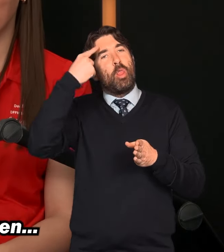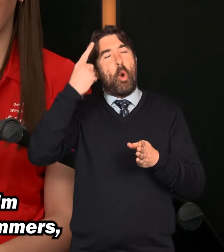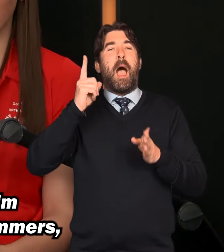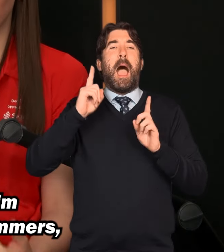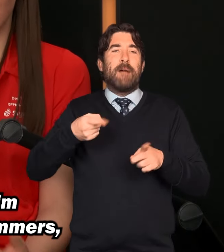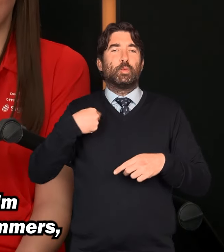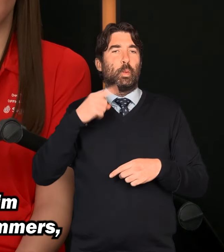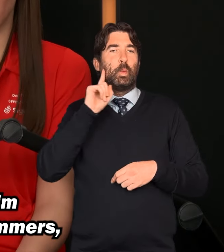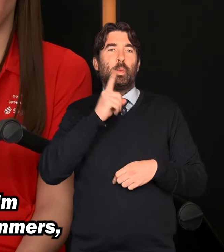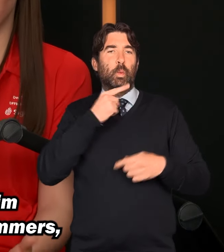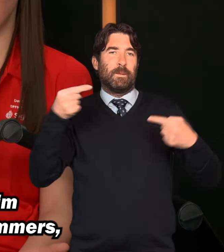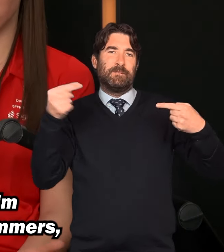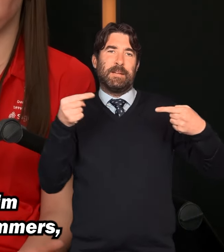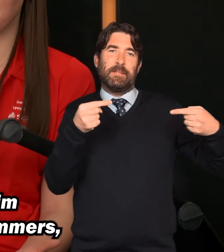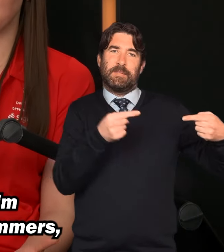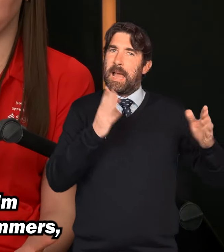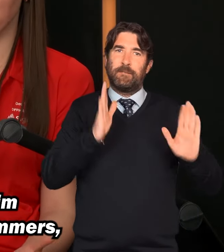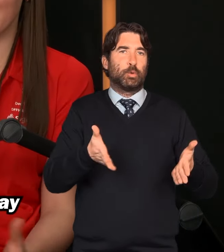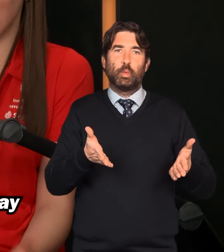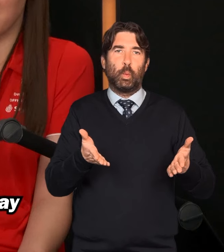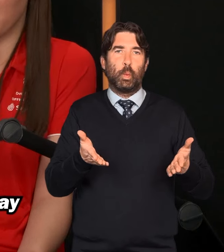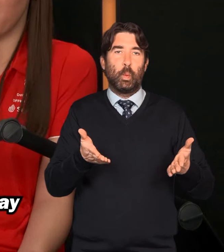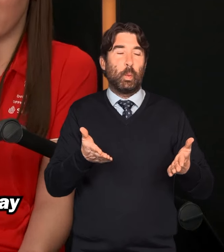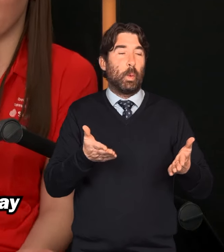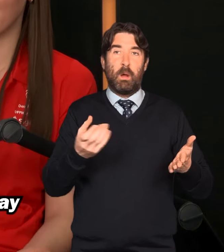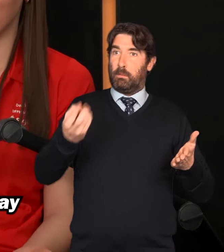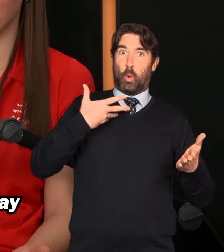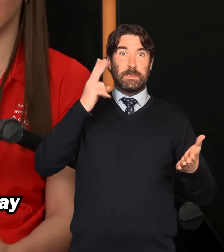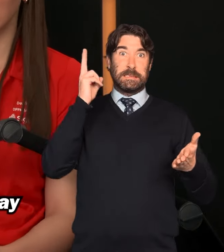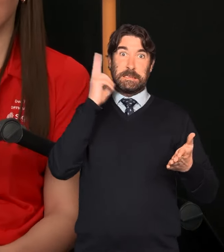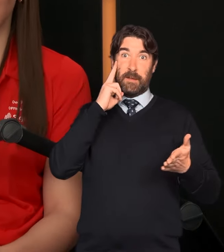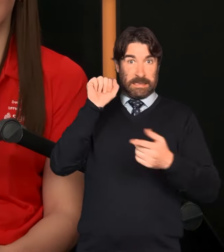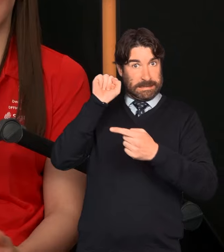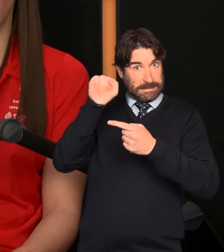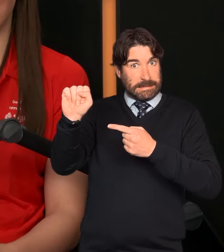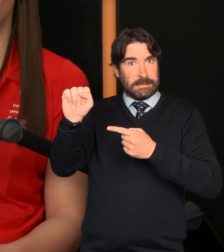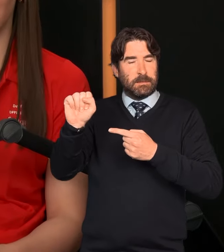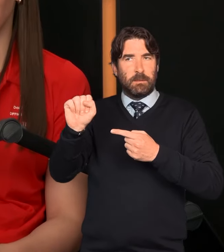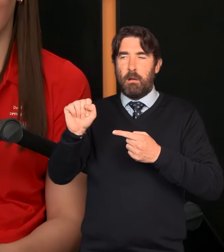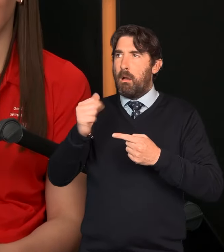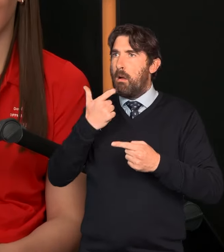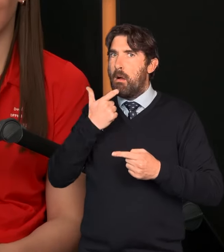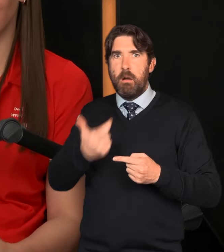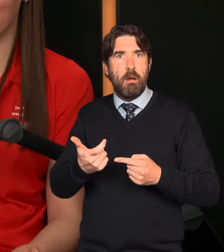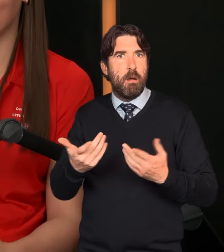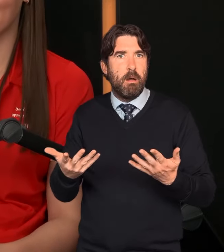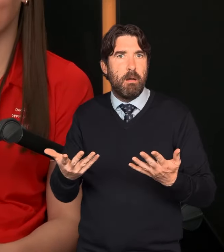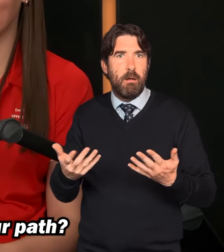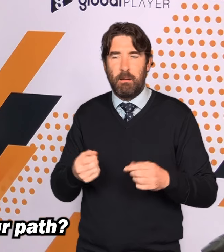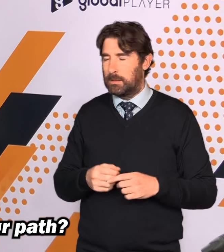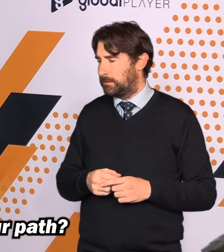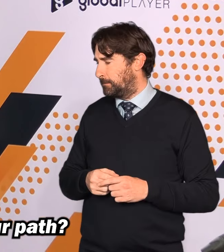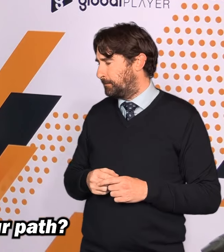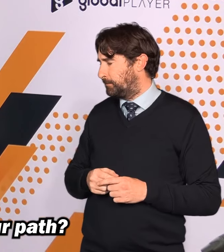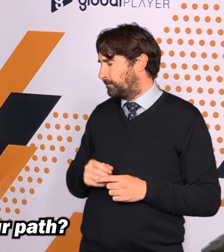even... I thought I'd have to swim with all the able-bodied swimmers, and that was the only way that I could ever... So it's totally new to me, to be honest.